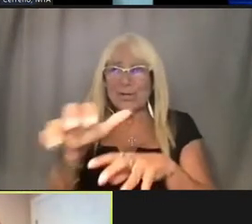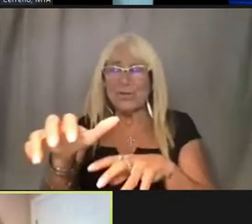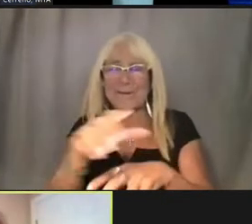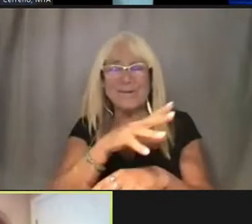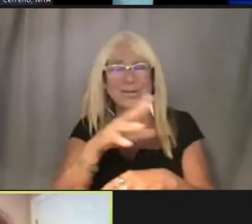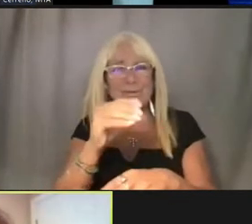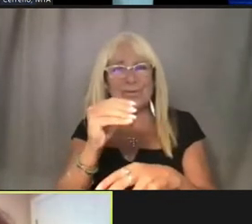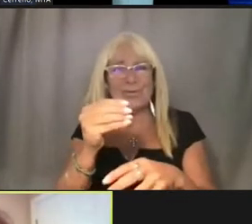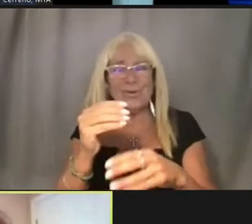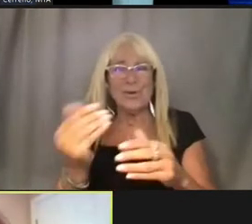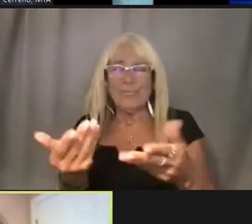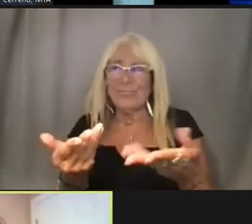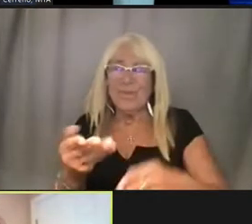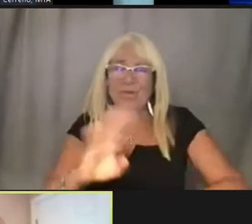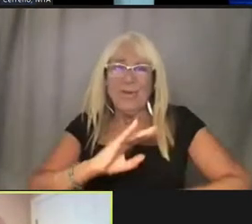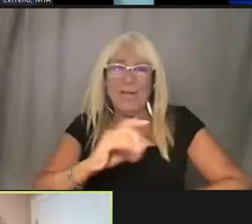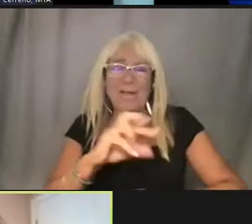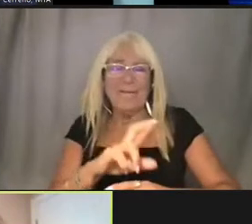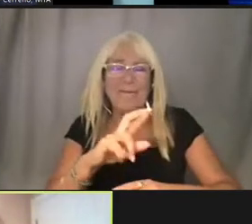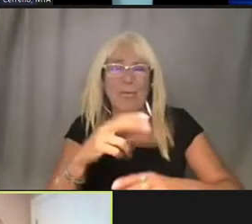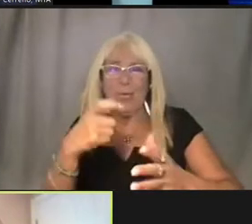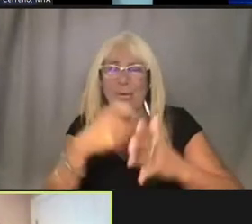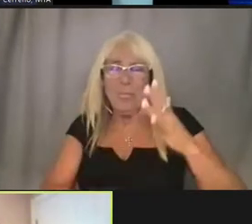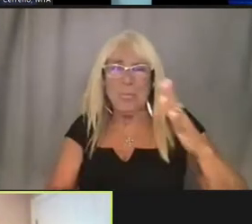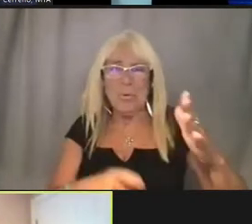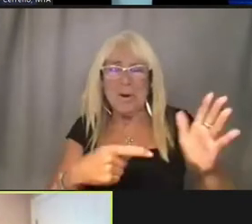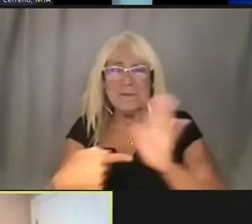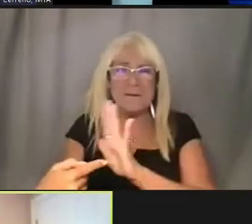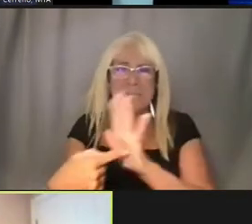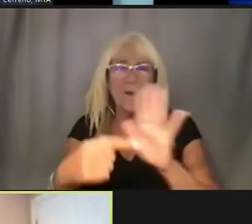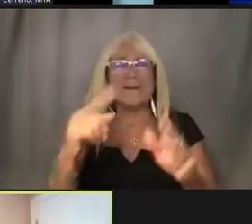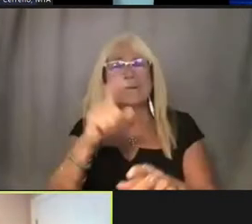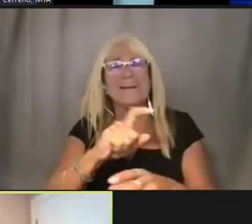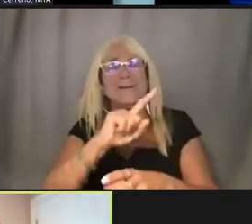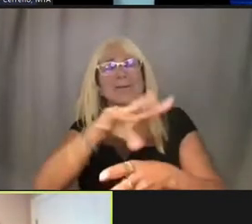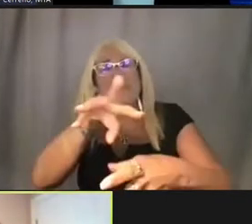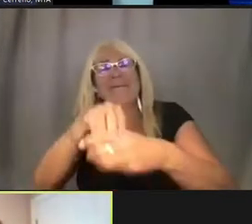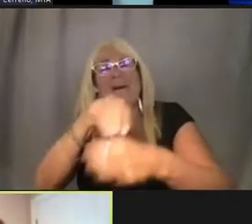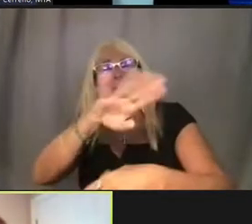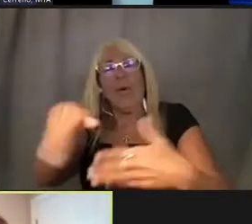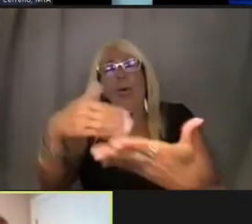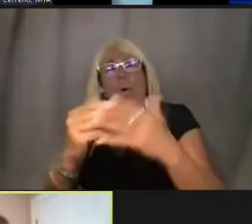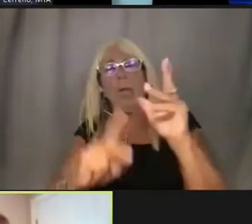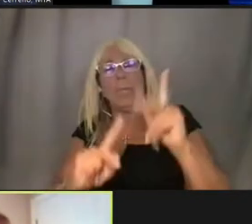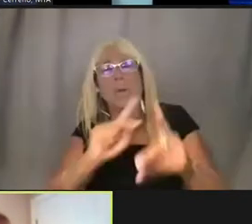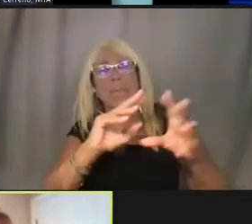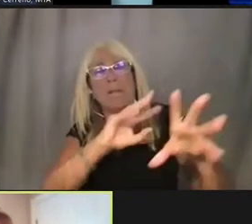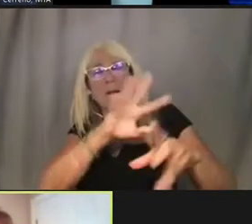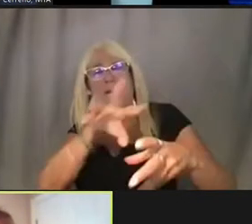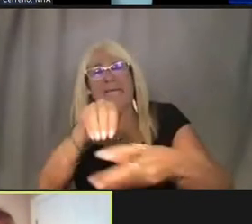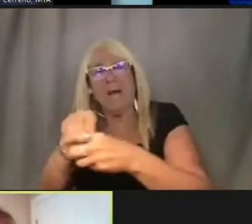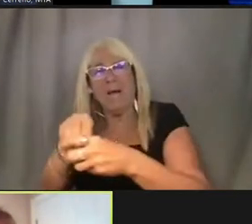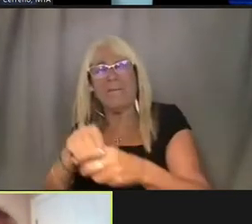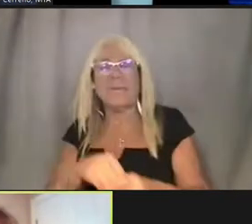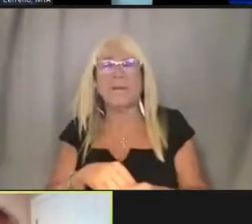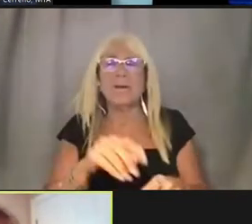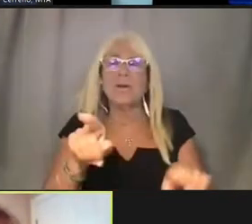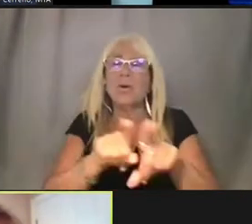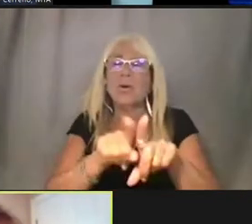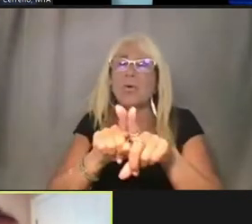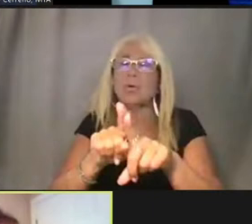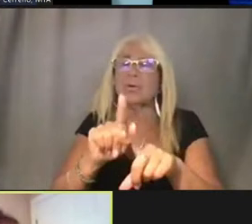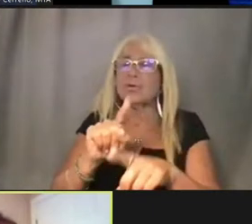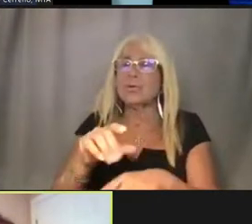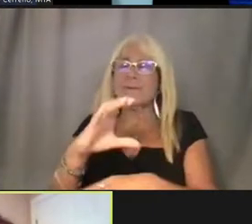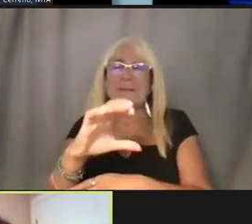take into consideration the concerns of all stakeholders involved we understand several options proposed in the New York Central business